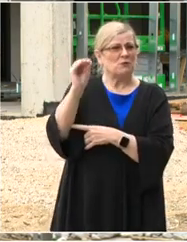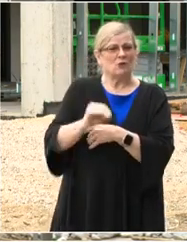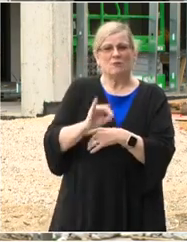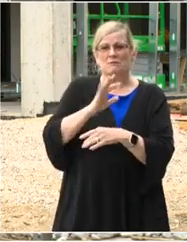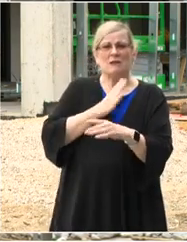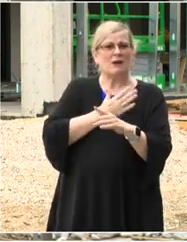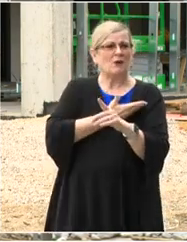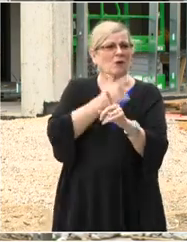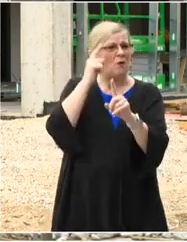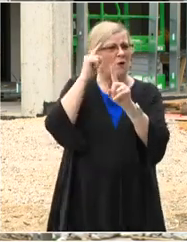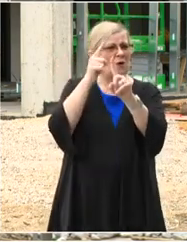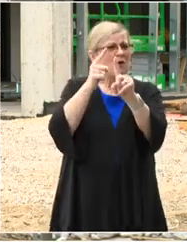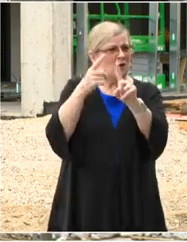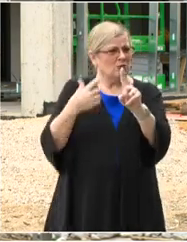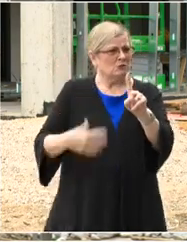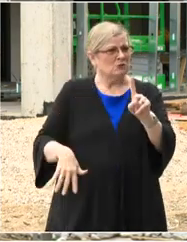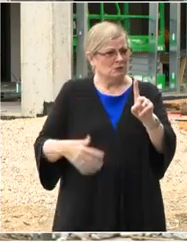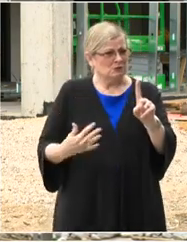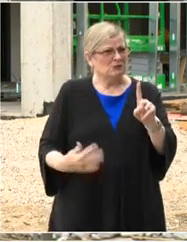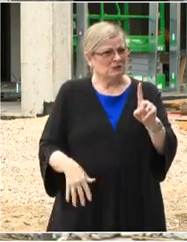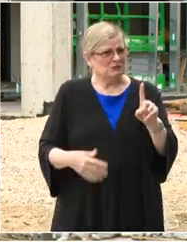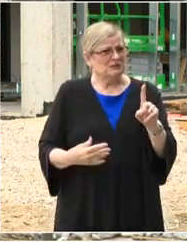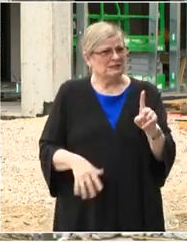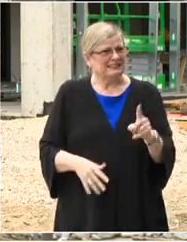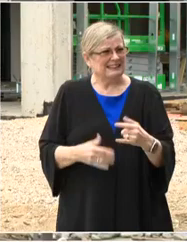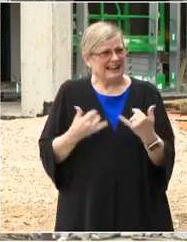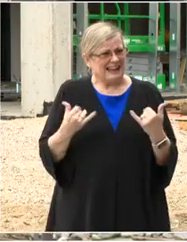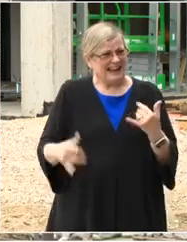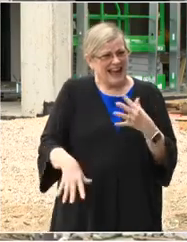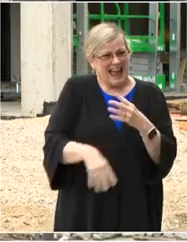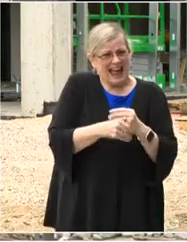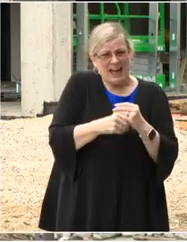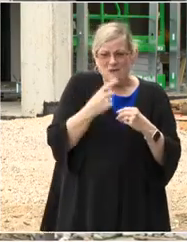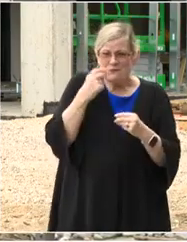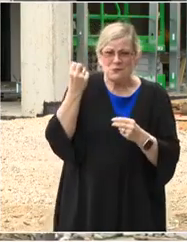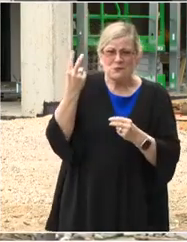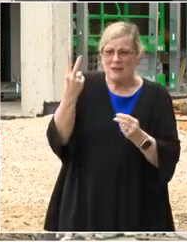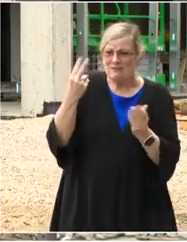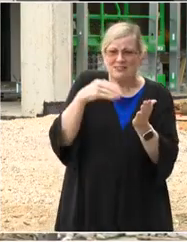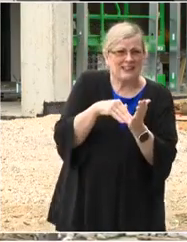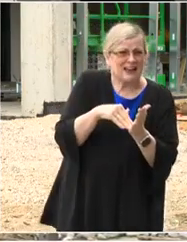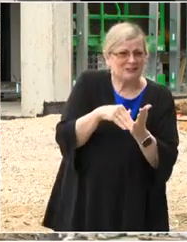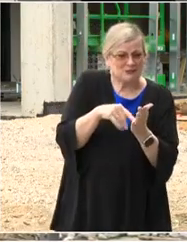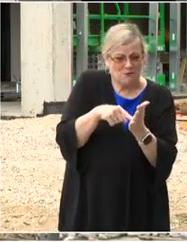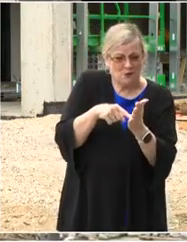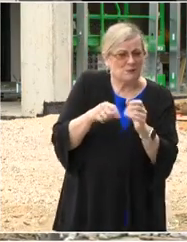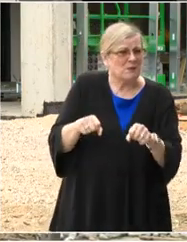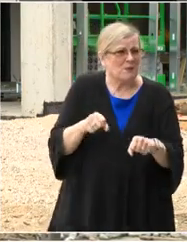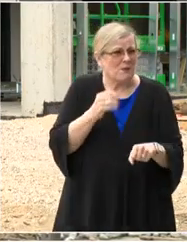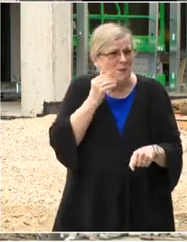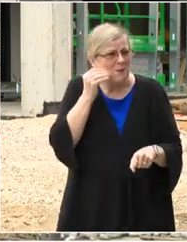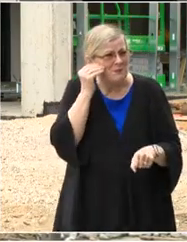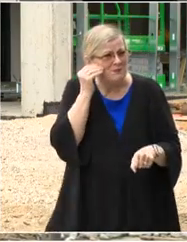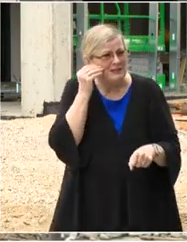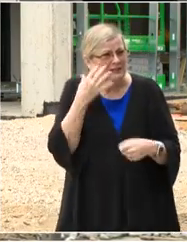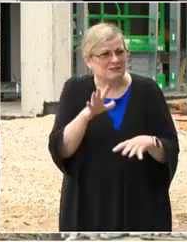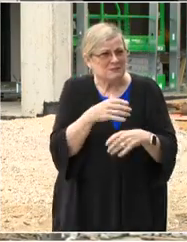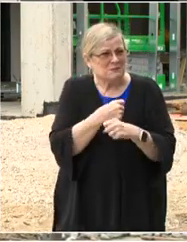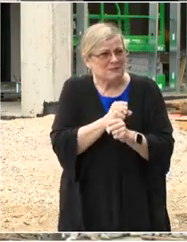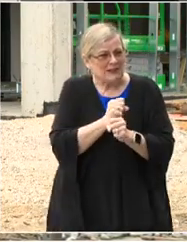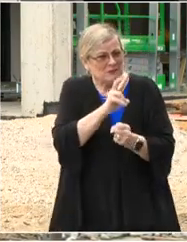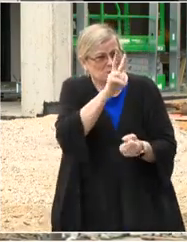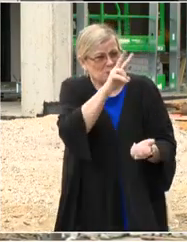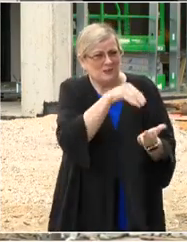All right? Now I'm going to throw this one out for you, too. For the 12,000 units of affordable housing, we've actually created